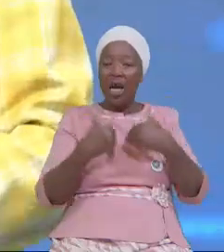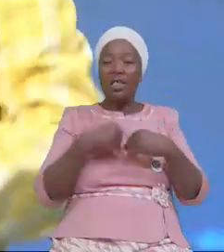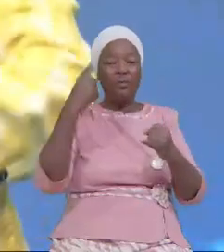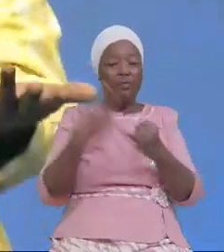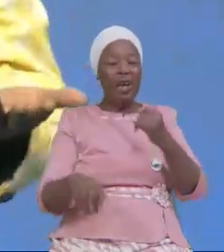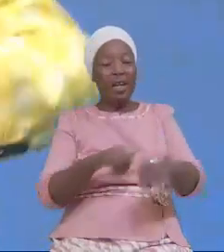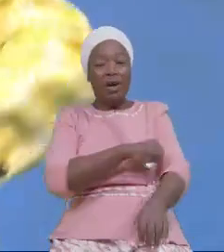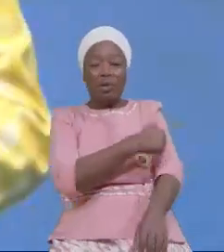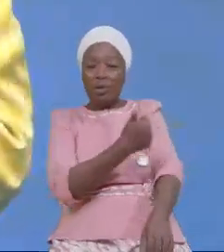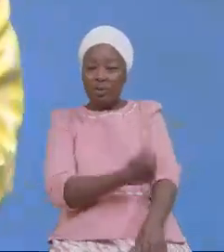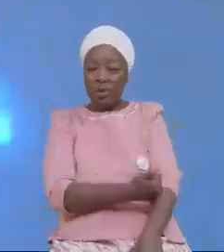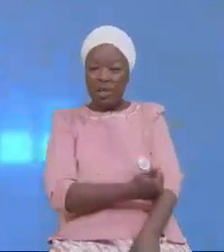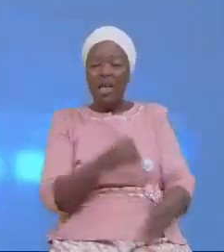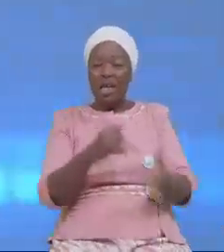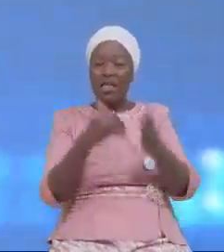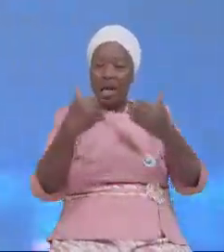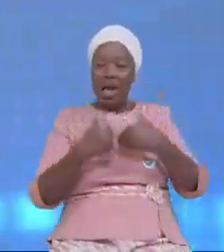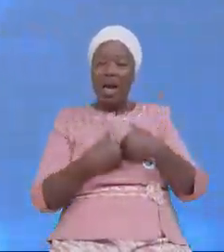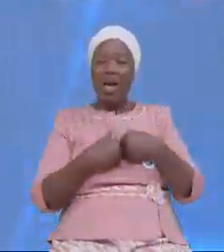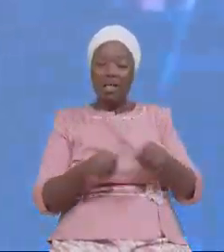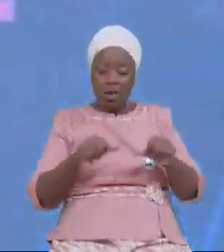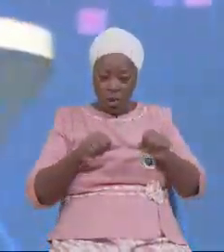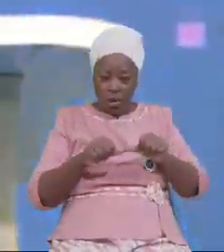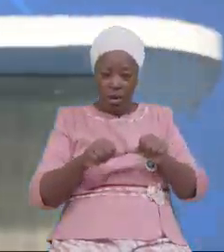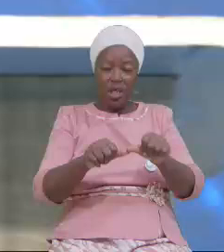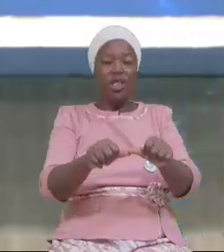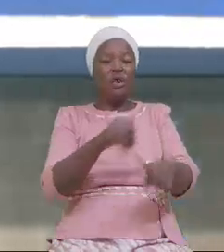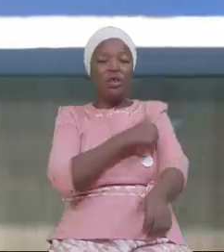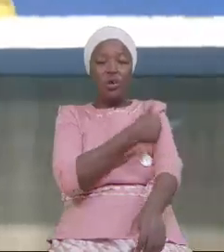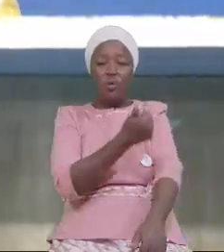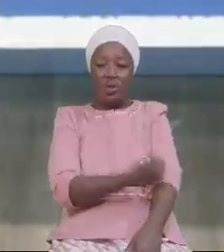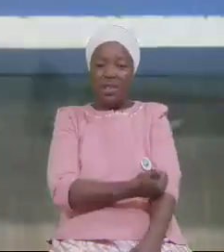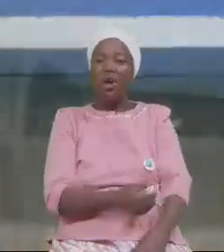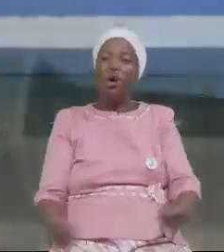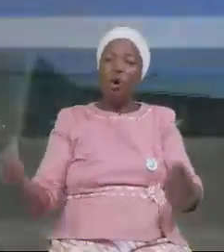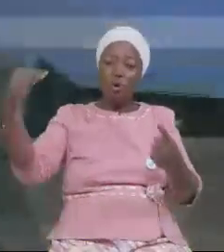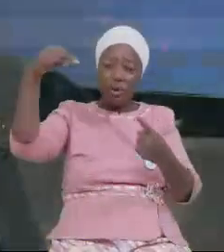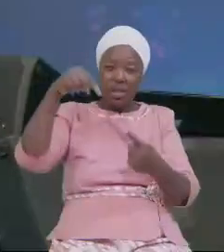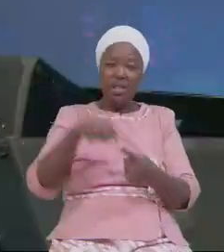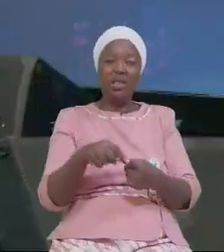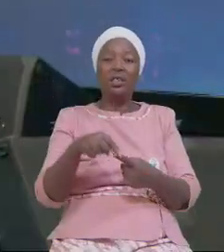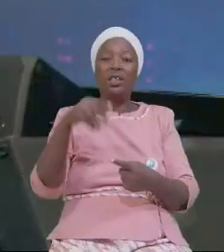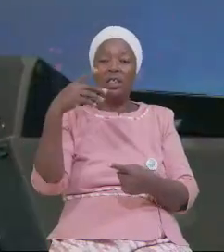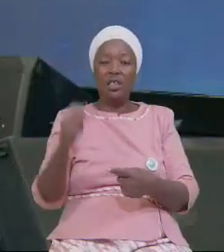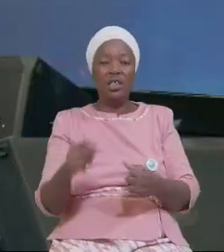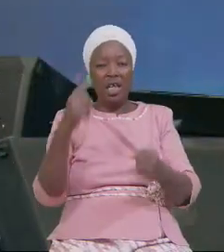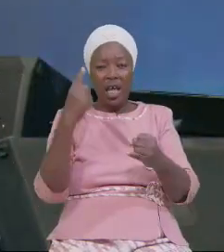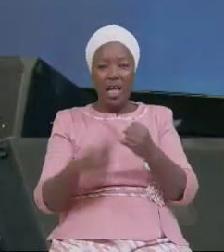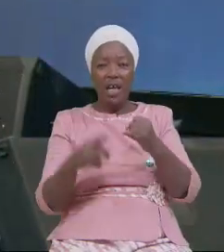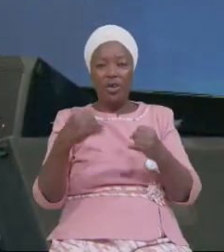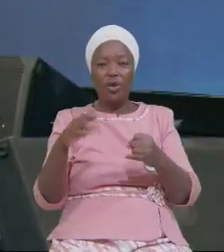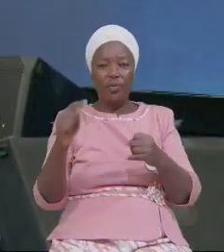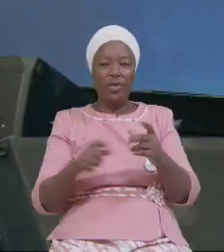authority. It has perpetual authority until the end of the world.